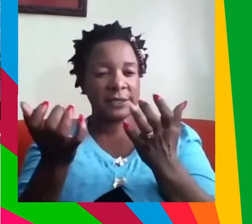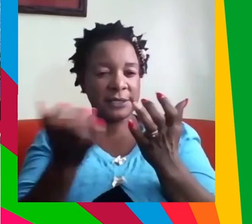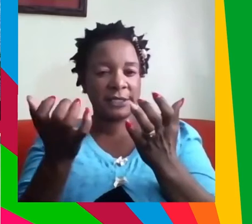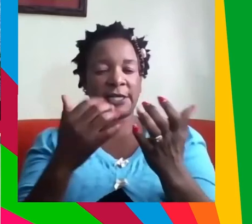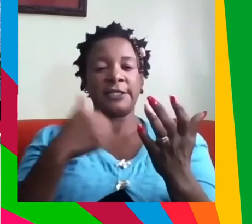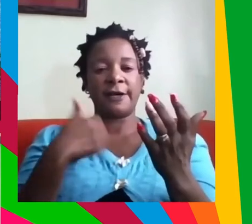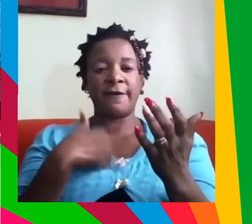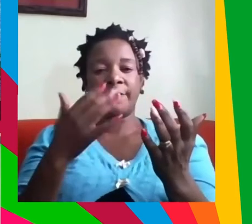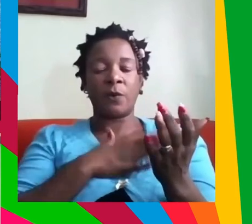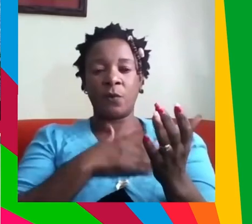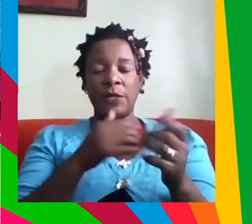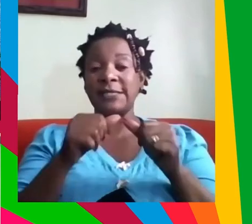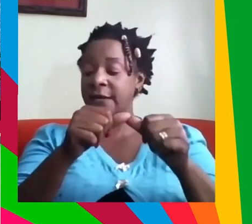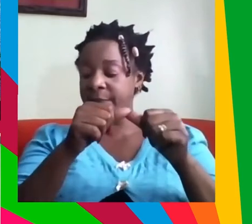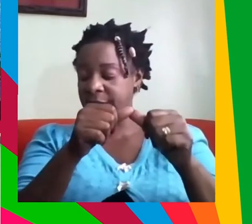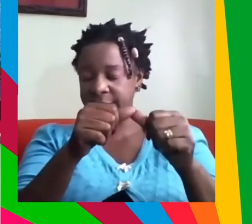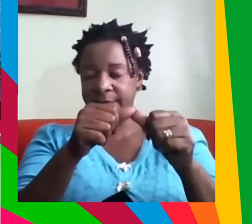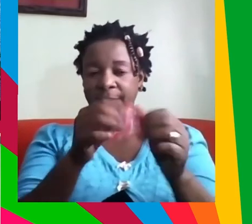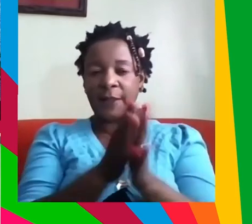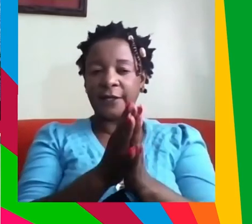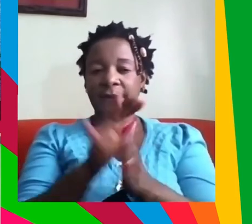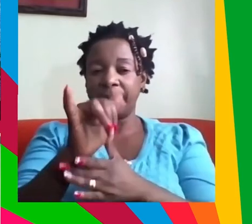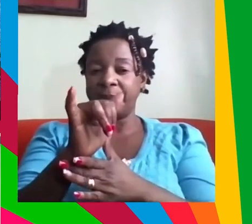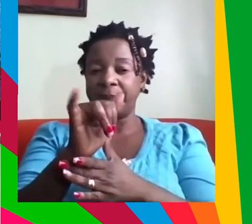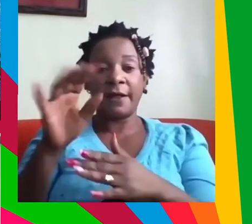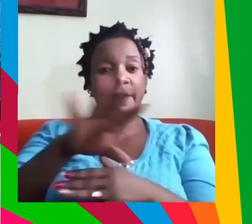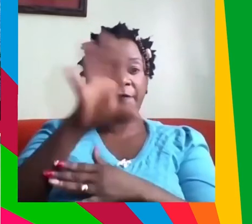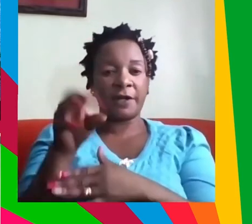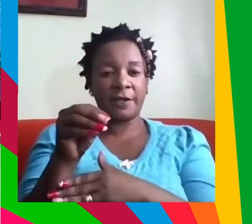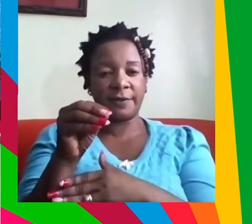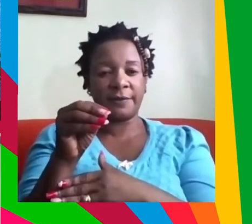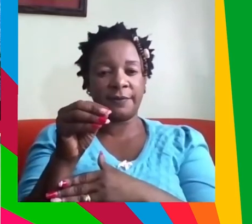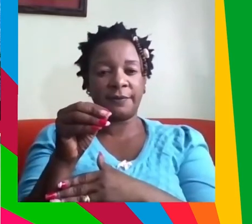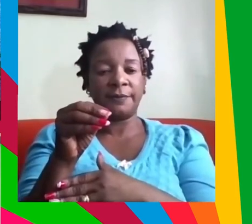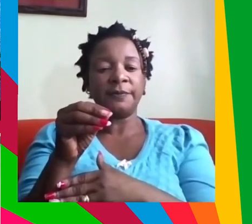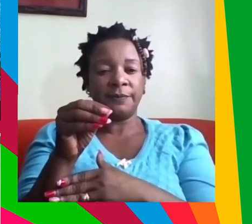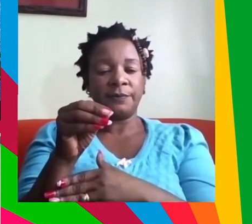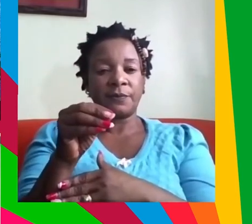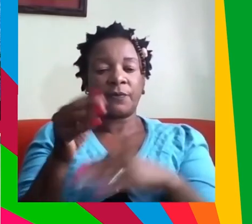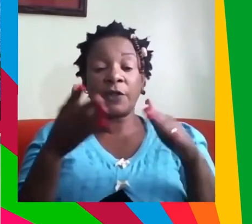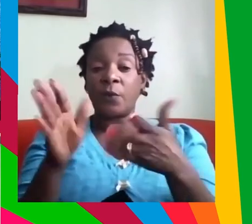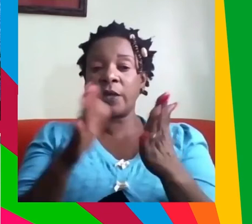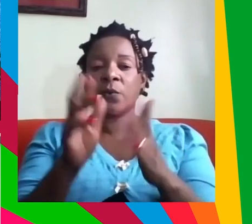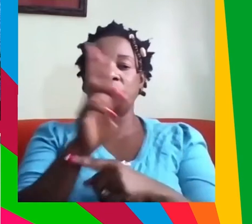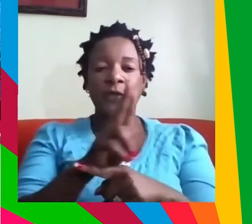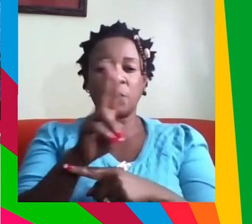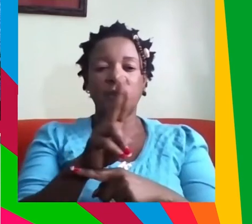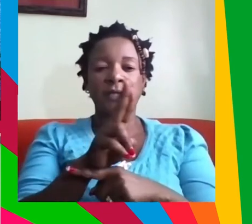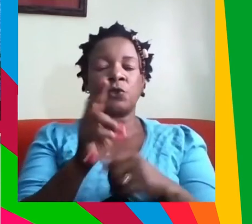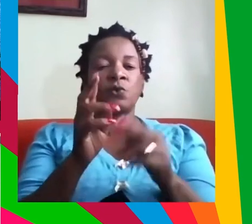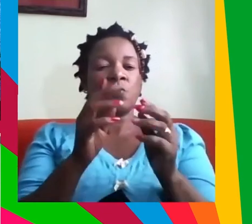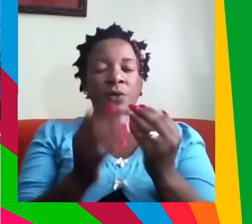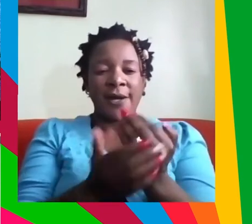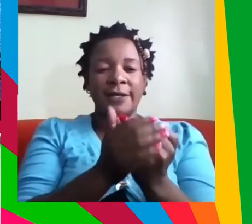for sustainability in Europe, the Middle East, and Africa. The way we use it is we use it to nurture and grow